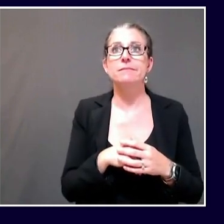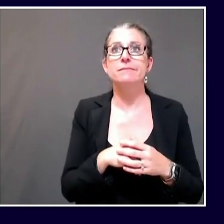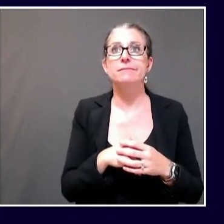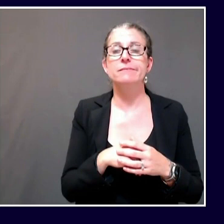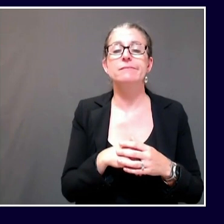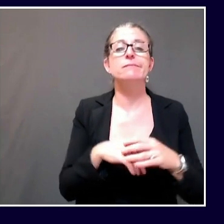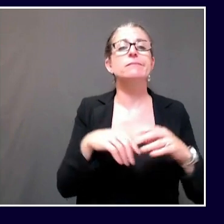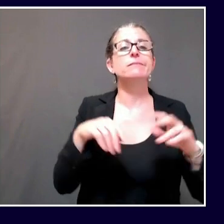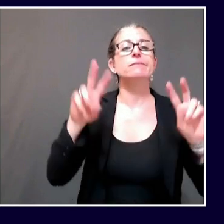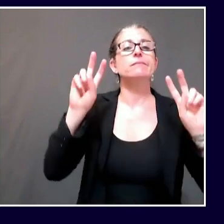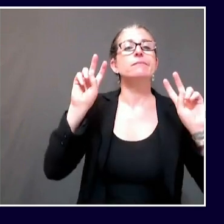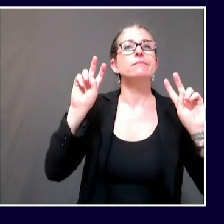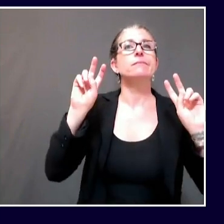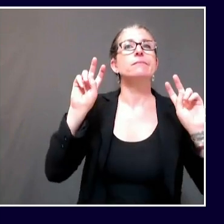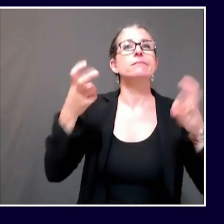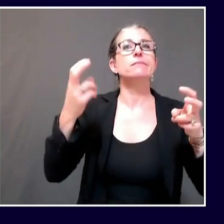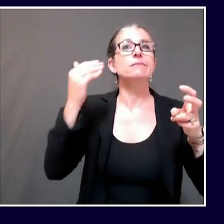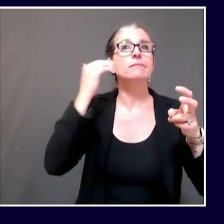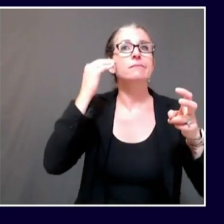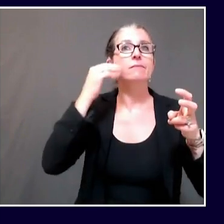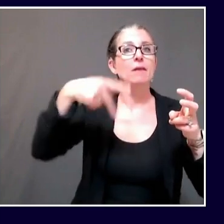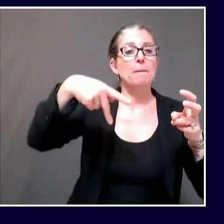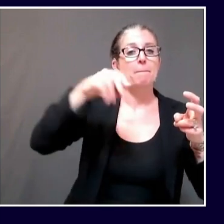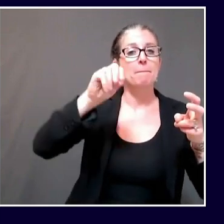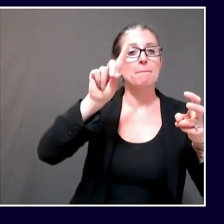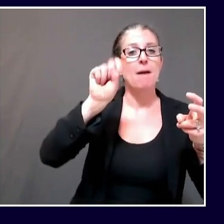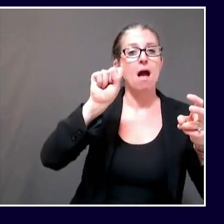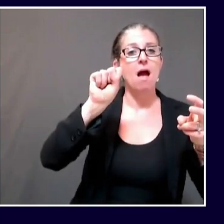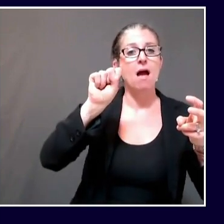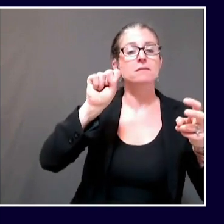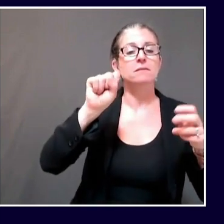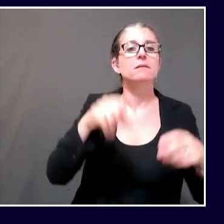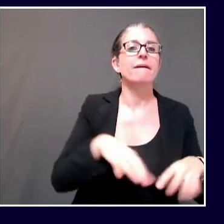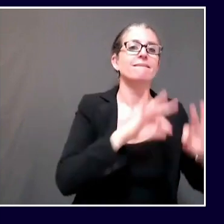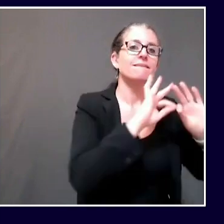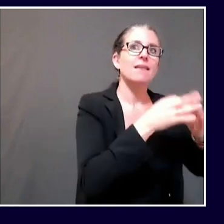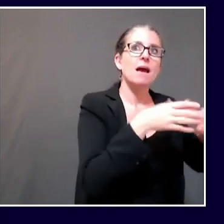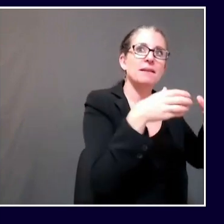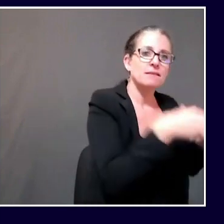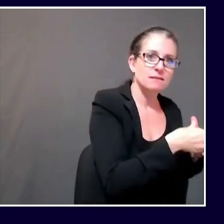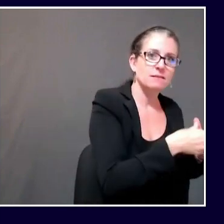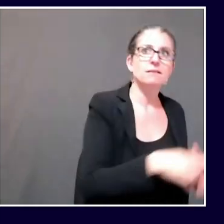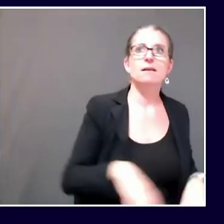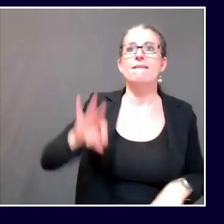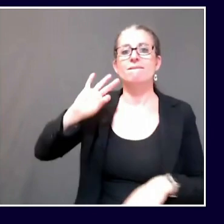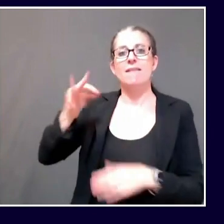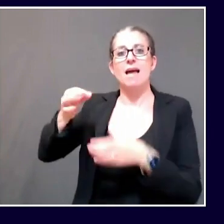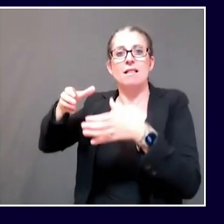to have a license in order to do this? Is there a maximum number of kids allowed without a license?